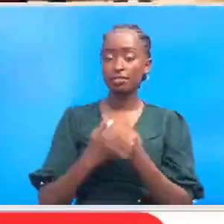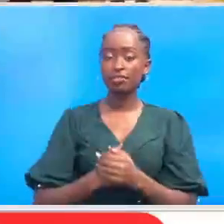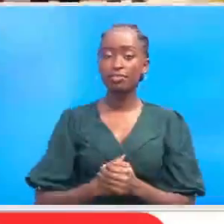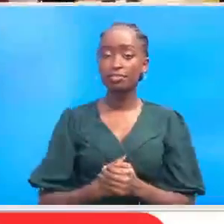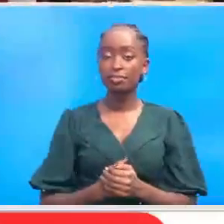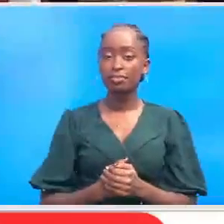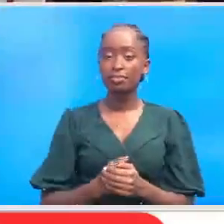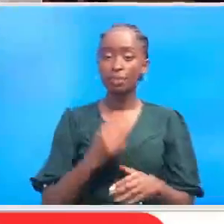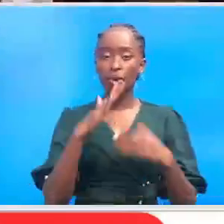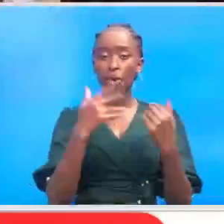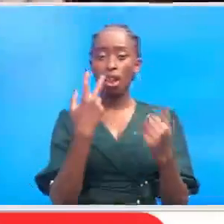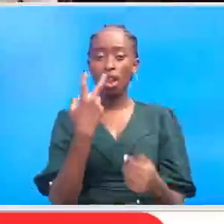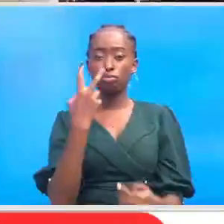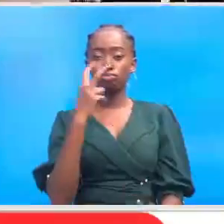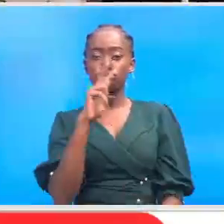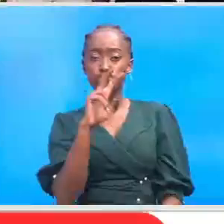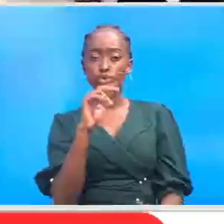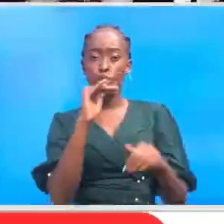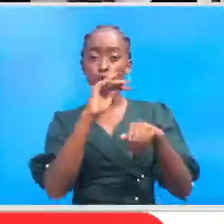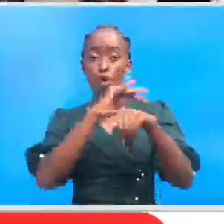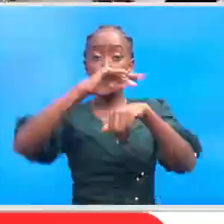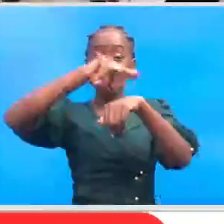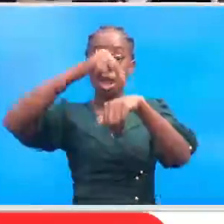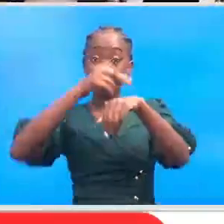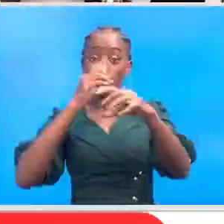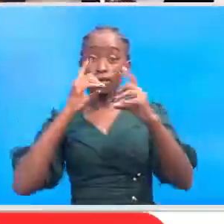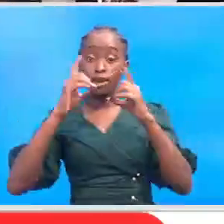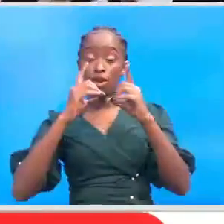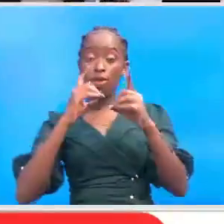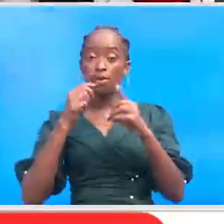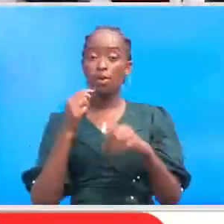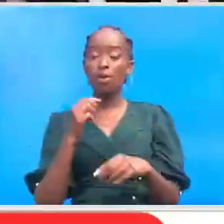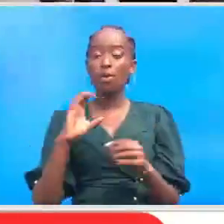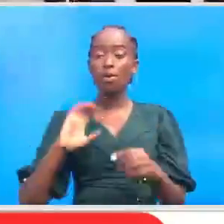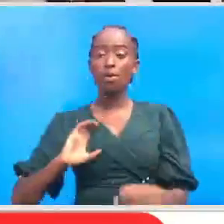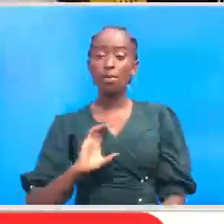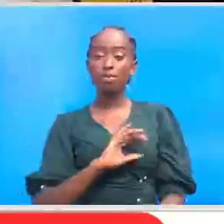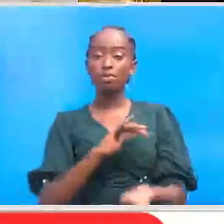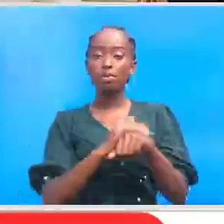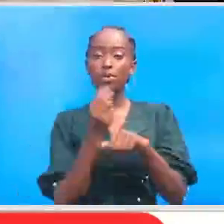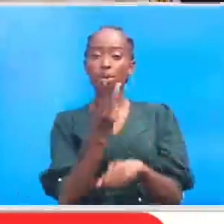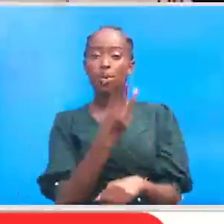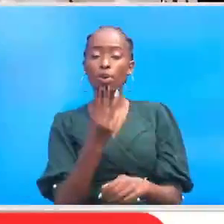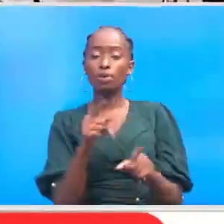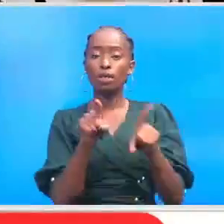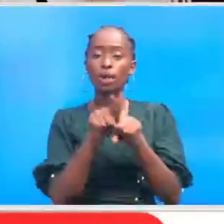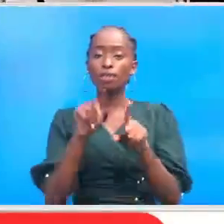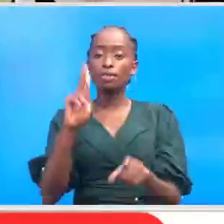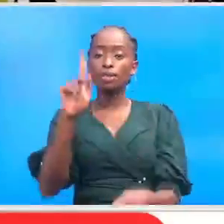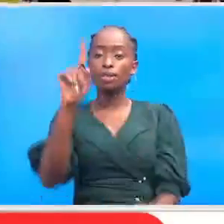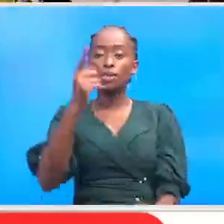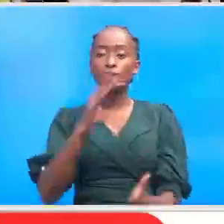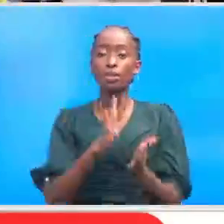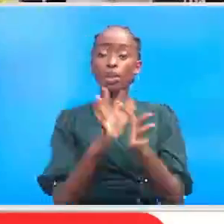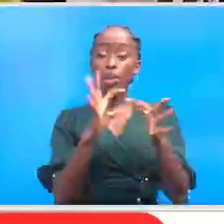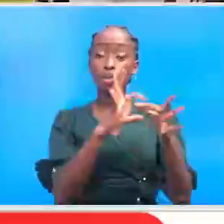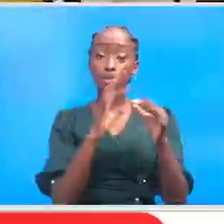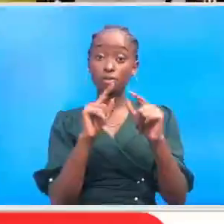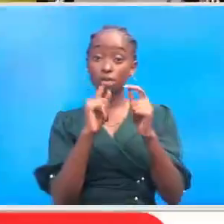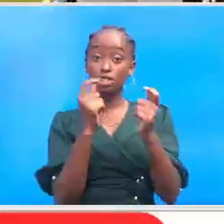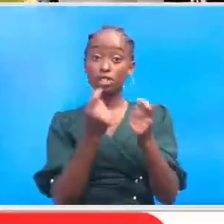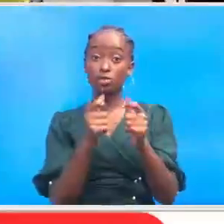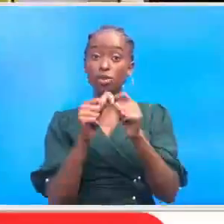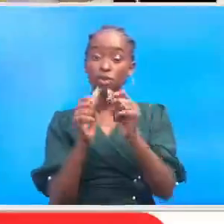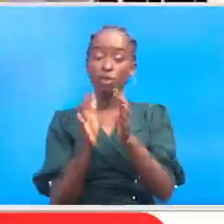All eyes are on the National Dialogue Committee on Wednesday as Kenya Kwanza and Azimio teams host National